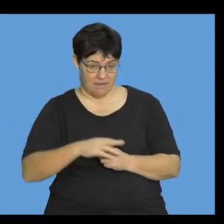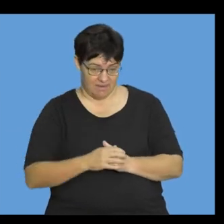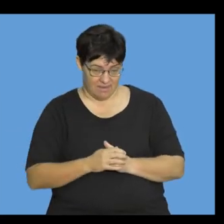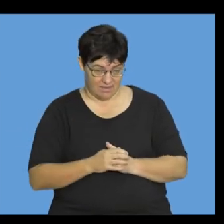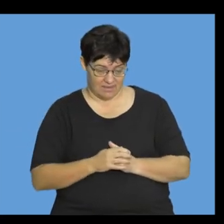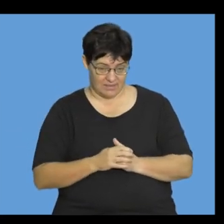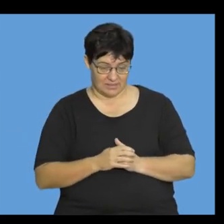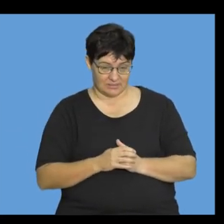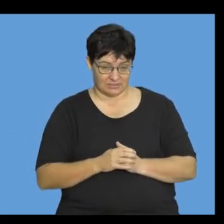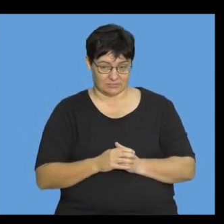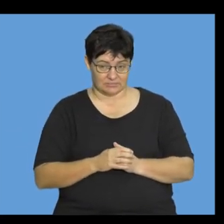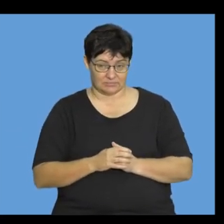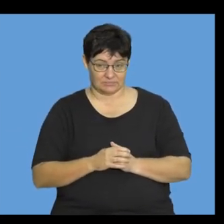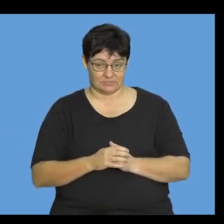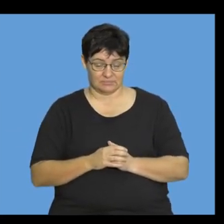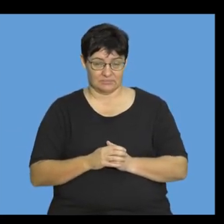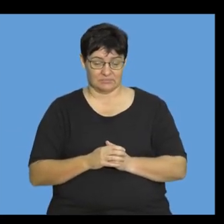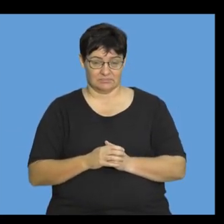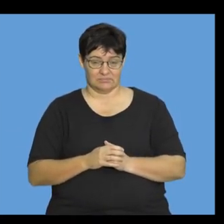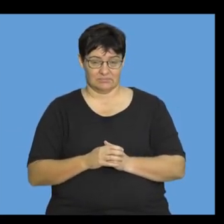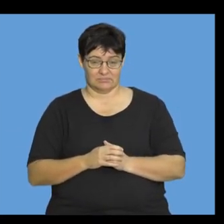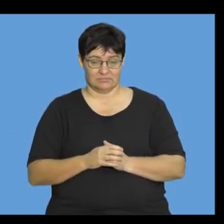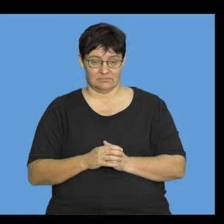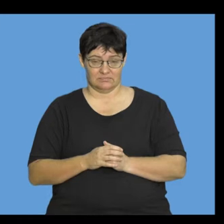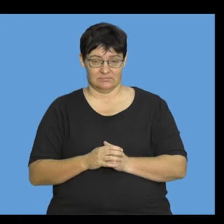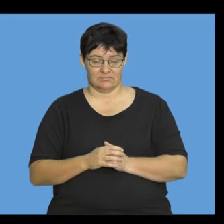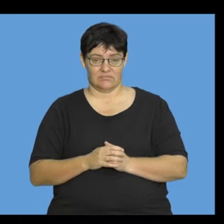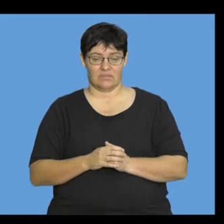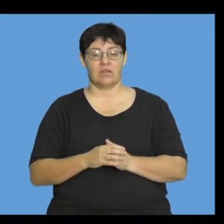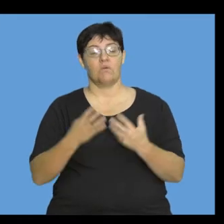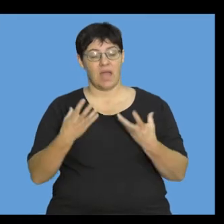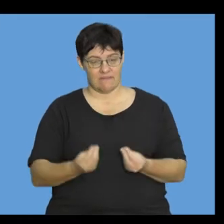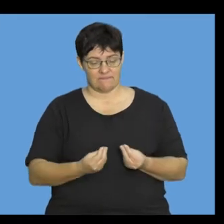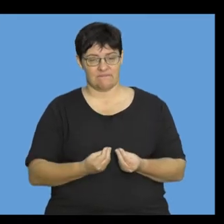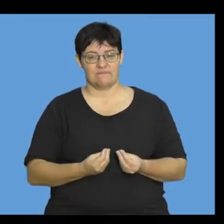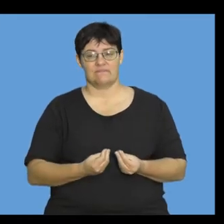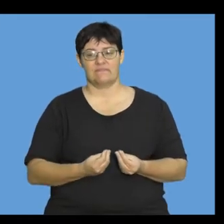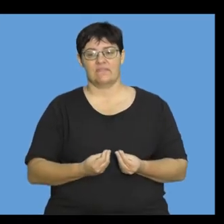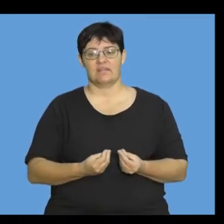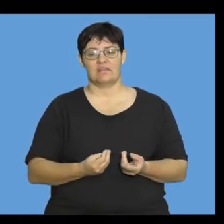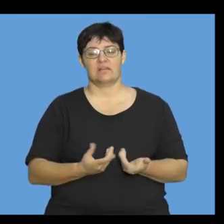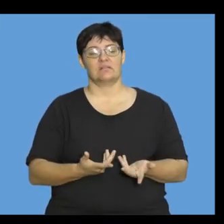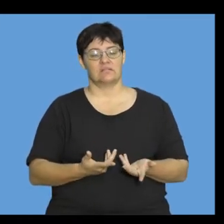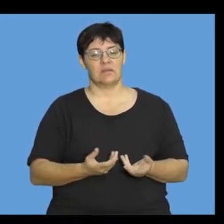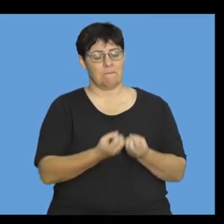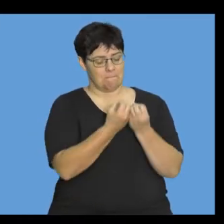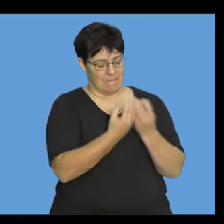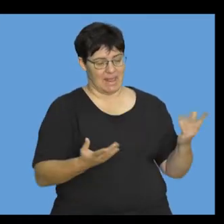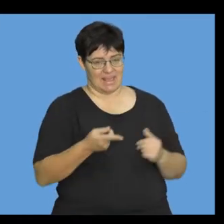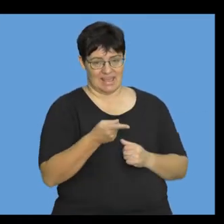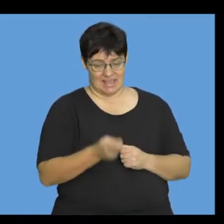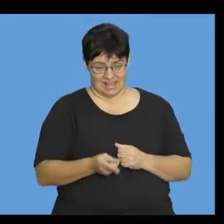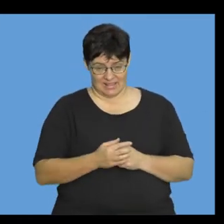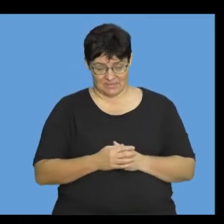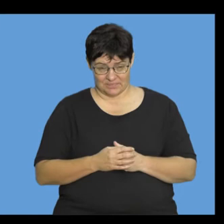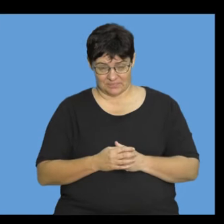whole lot of them together, that is the word polymer. We have got something that is many